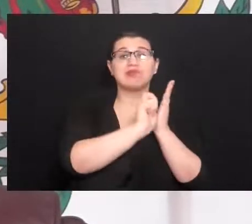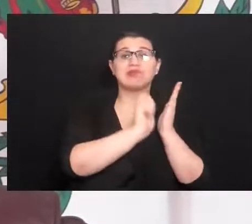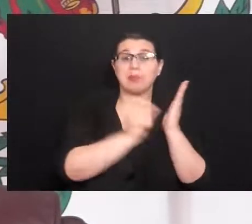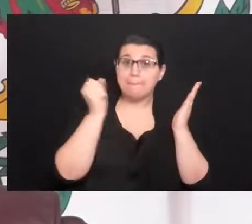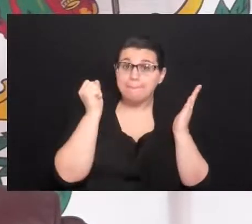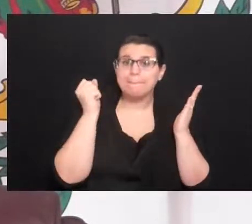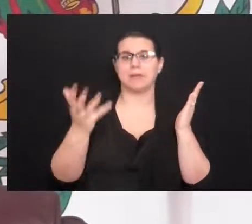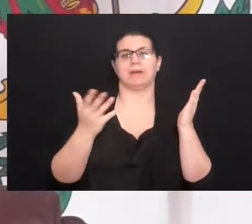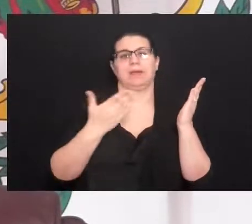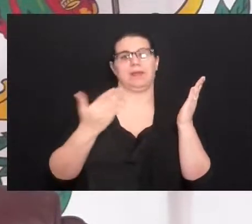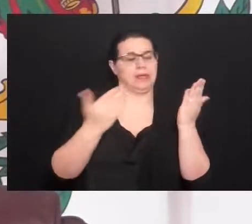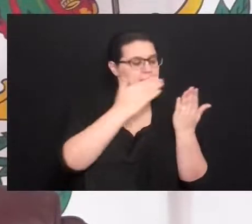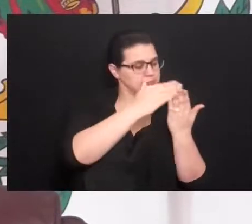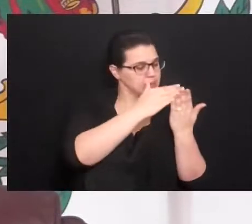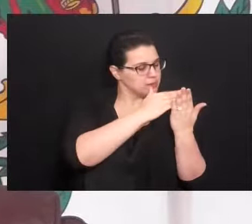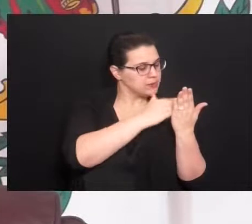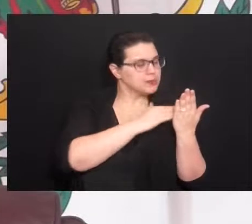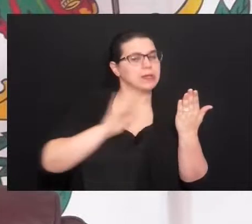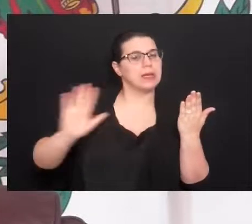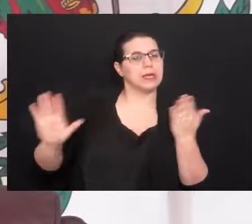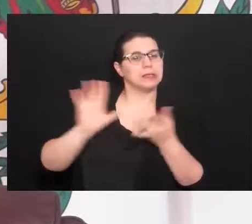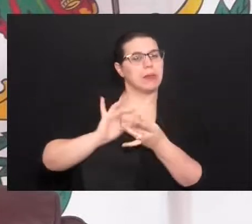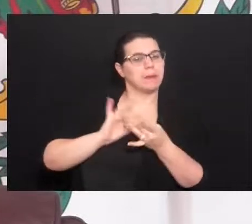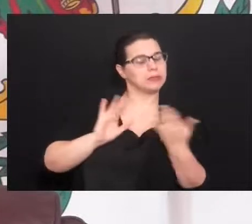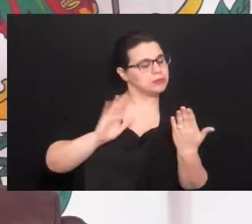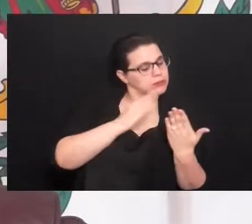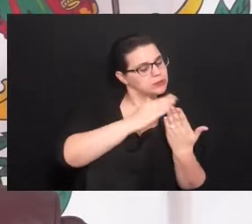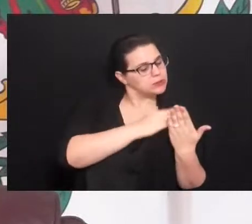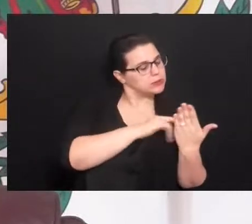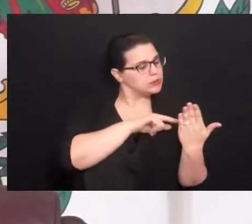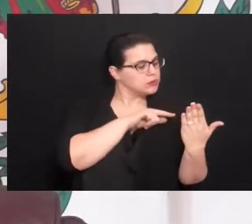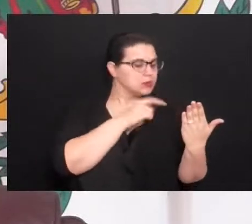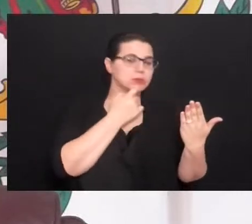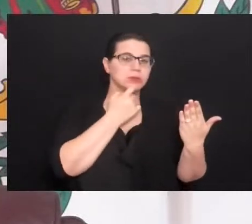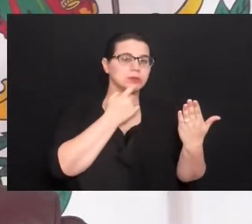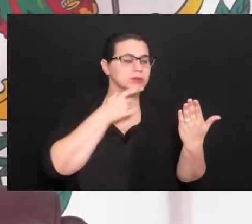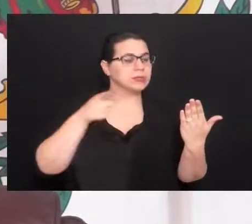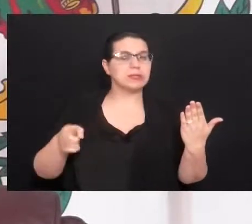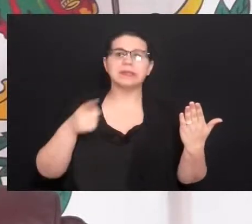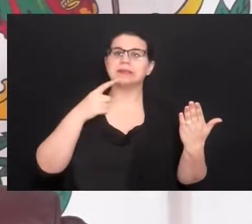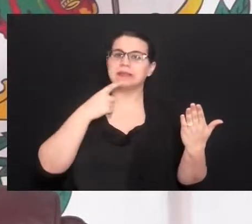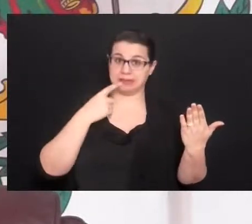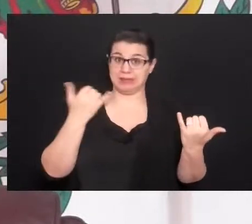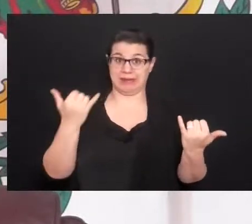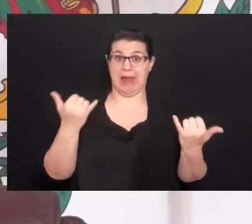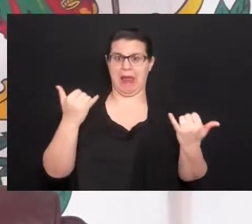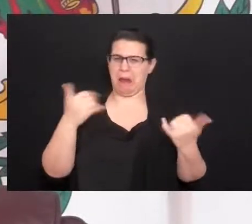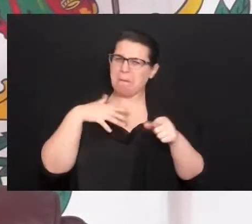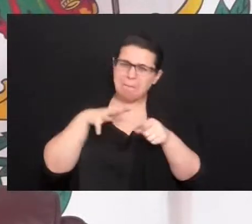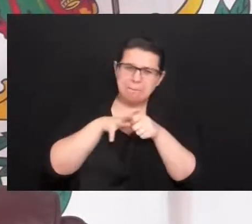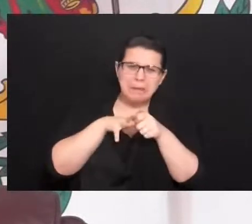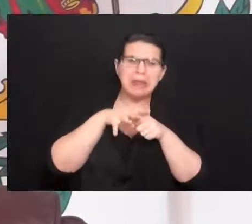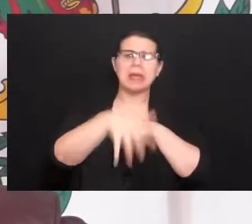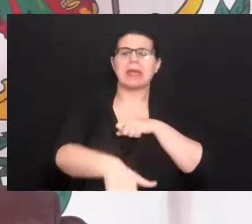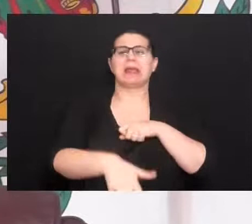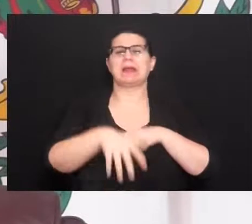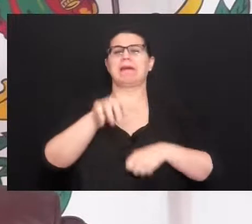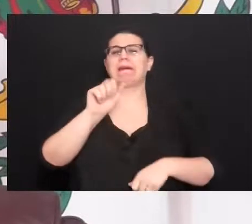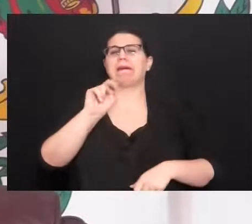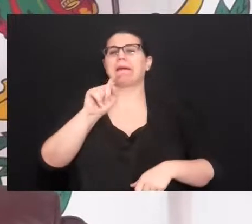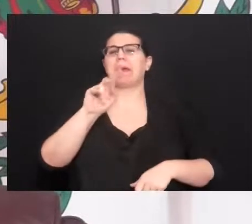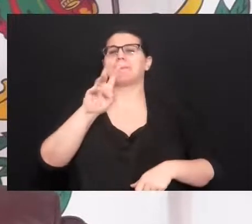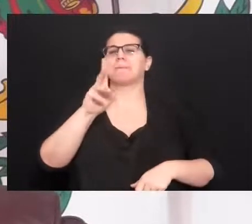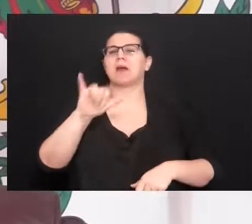know, that he said, you know, when he said, you know, we've got plenty now of the IV antibody. We don't, you know, from